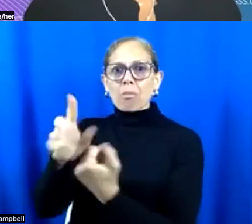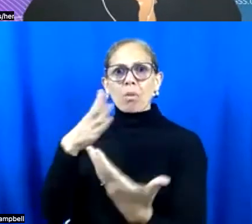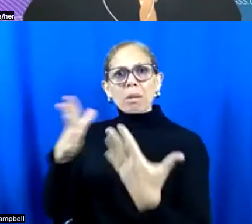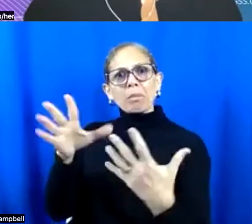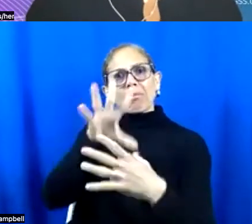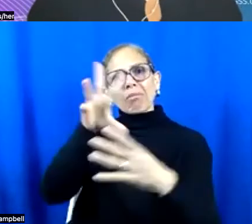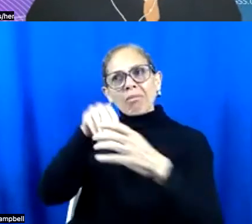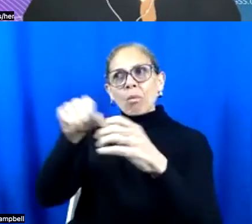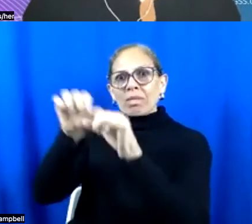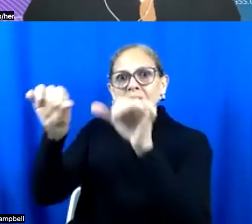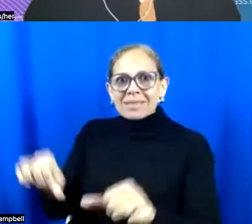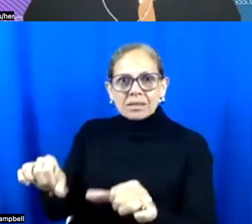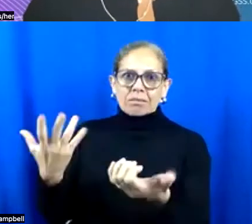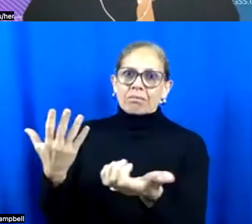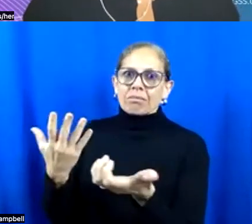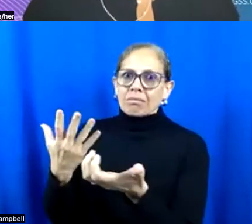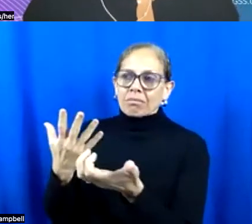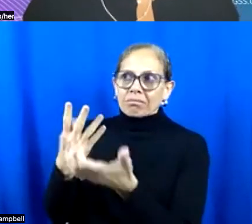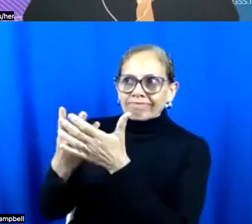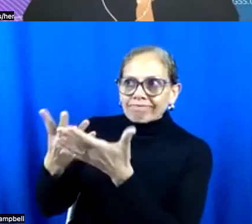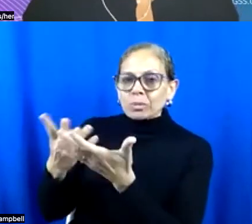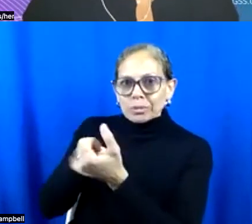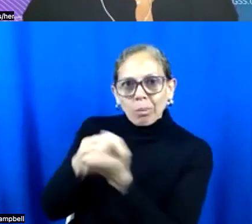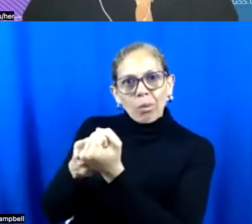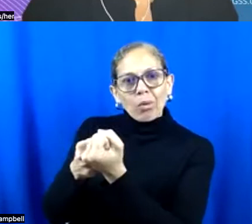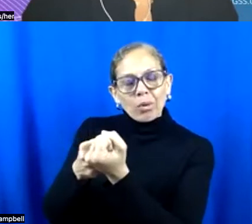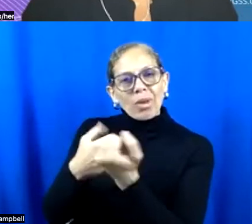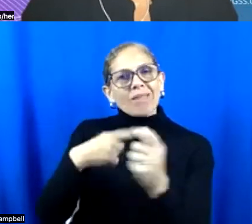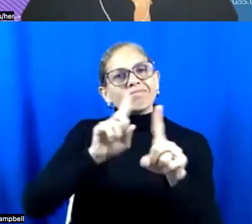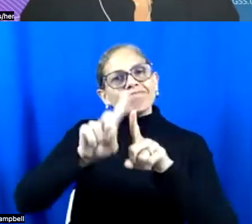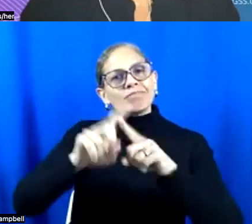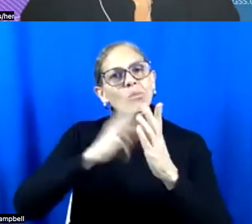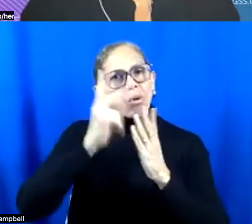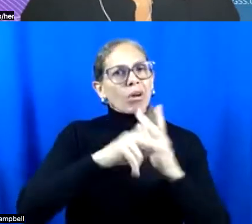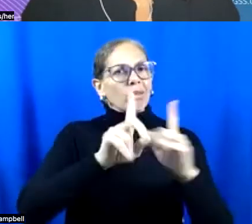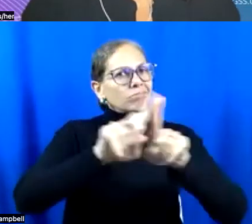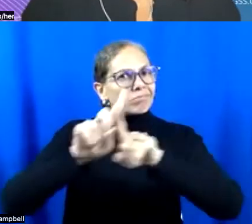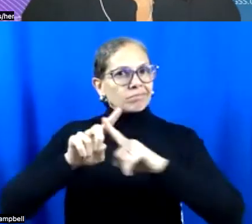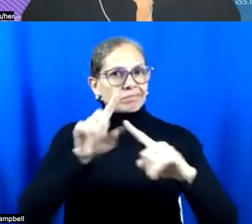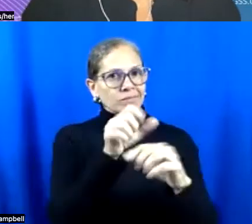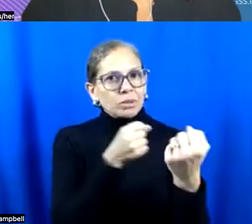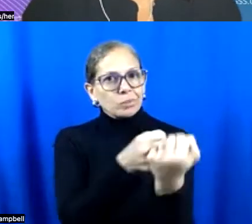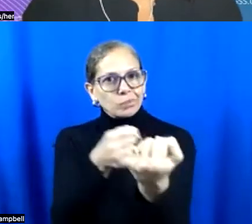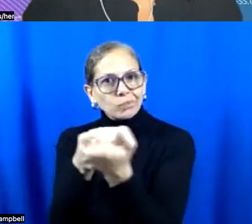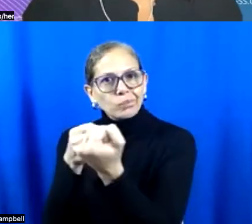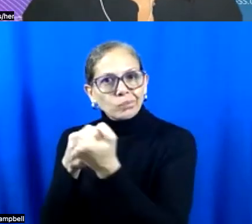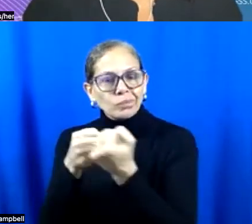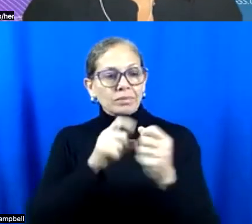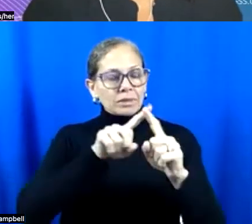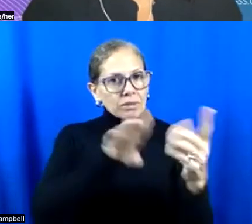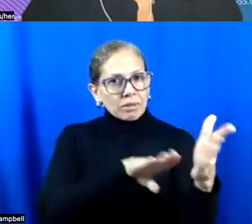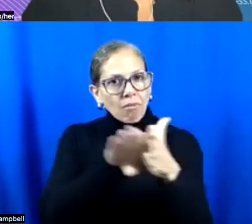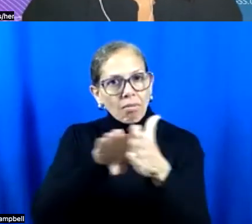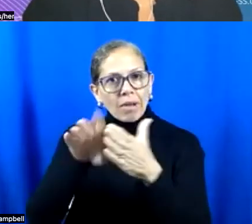involved. And so we have various programs, you know, that supports the direct development of young people